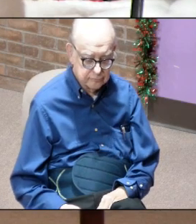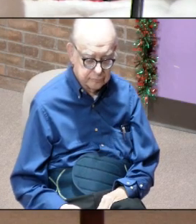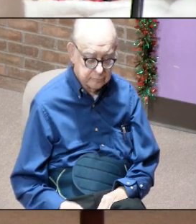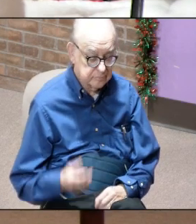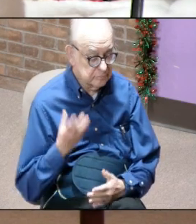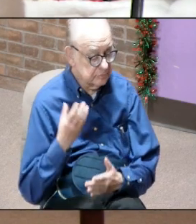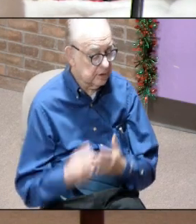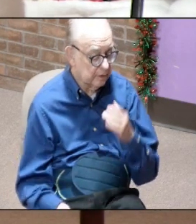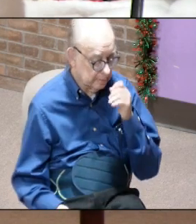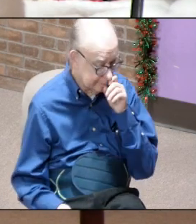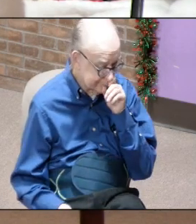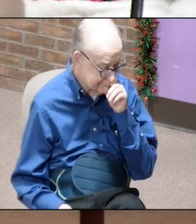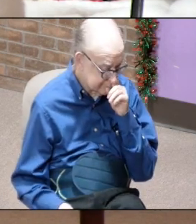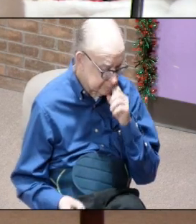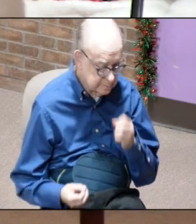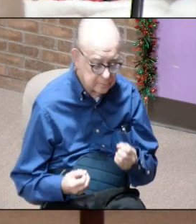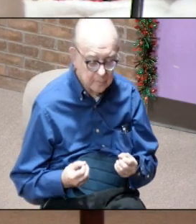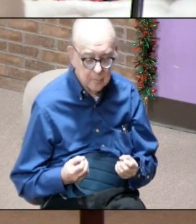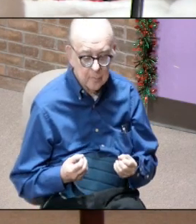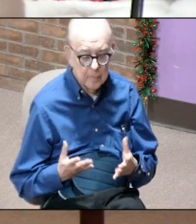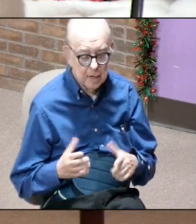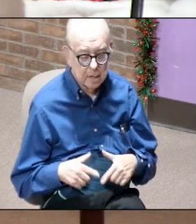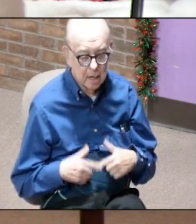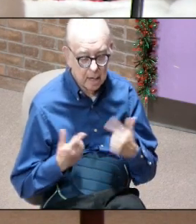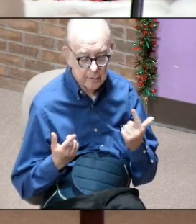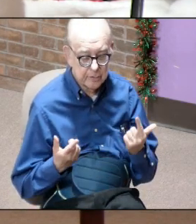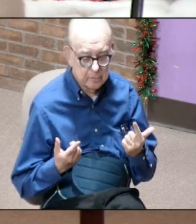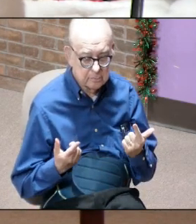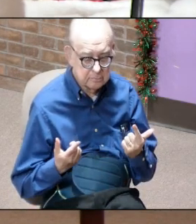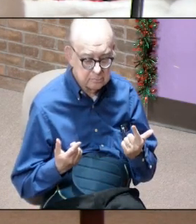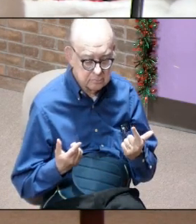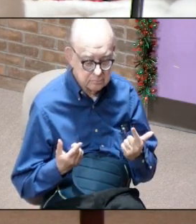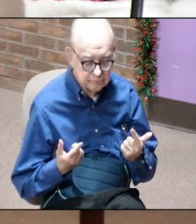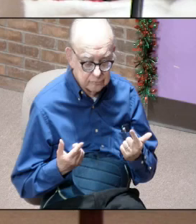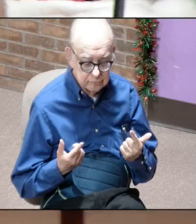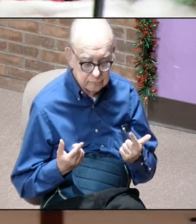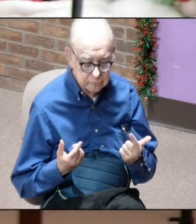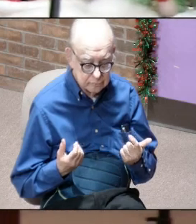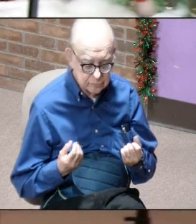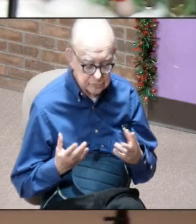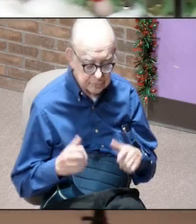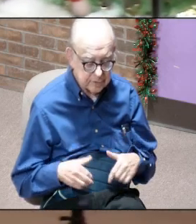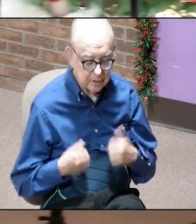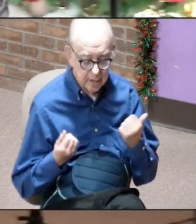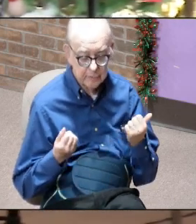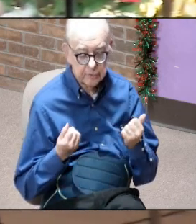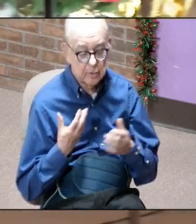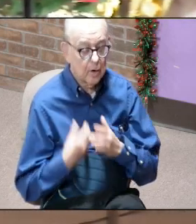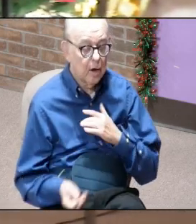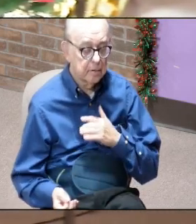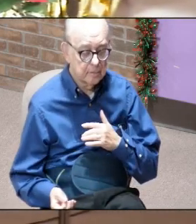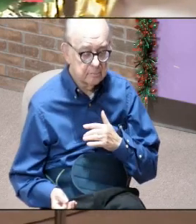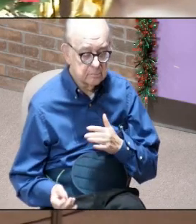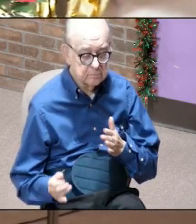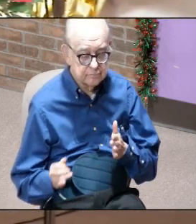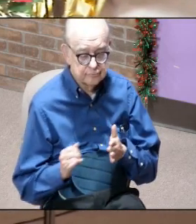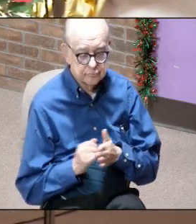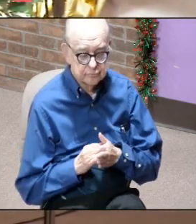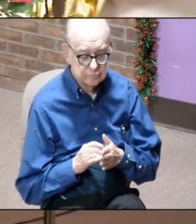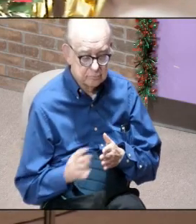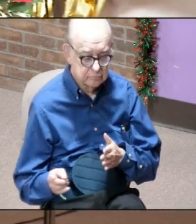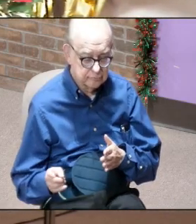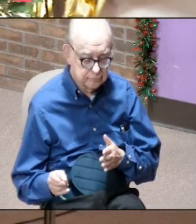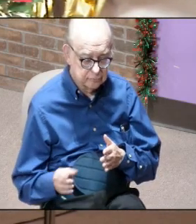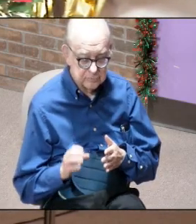Gone. A lot of lives. There were so many lives gone that they were